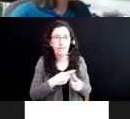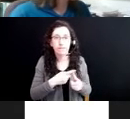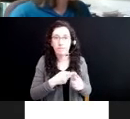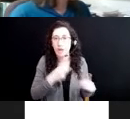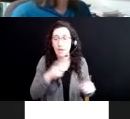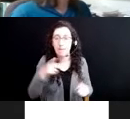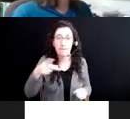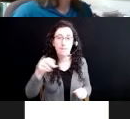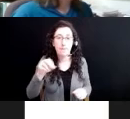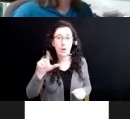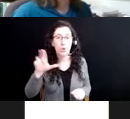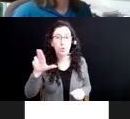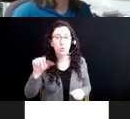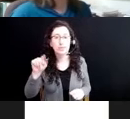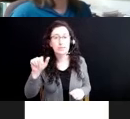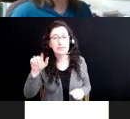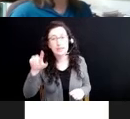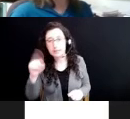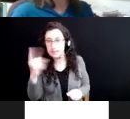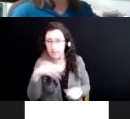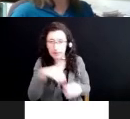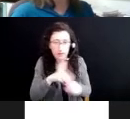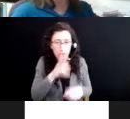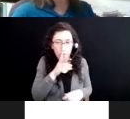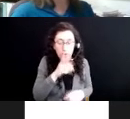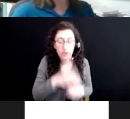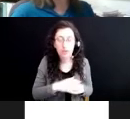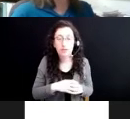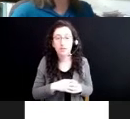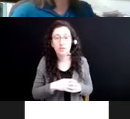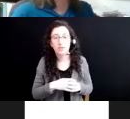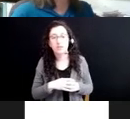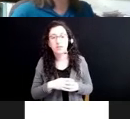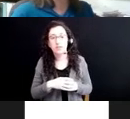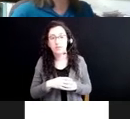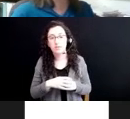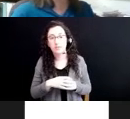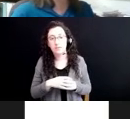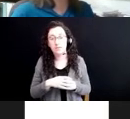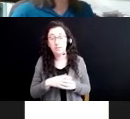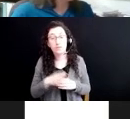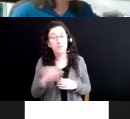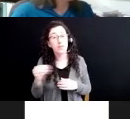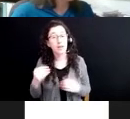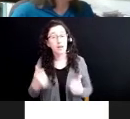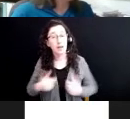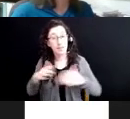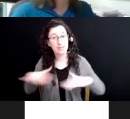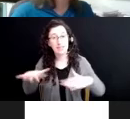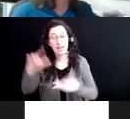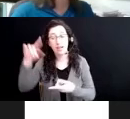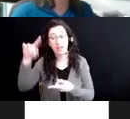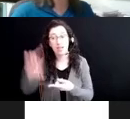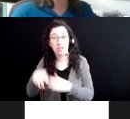We have, again, related to the habitat loss, we have, it's estimated that 40% of all